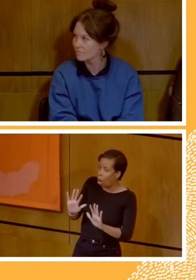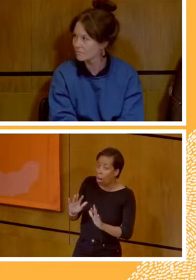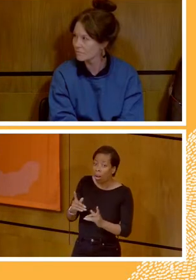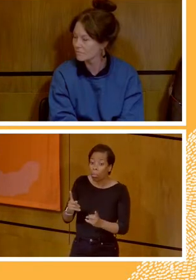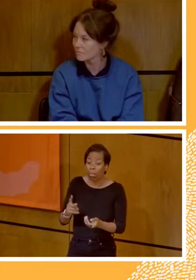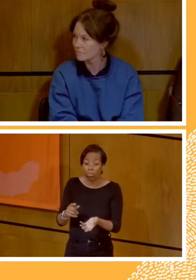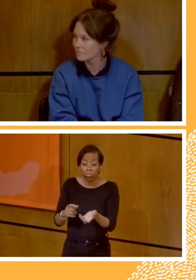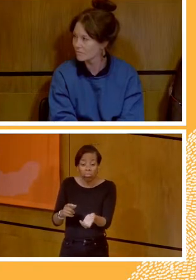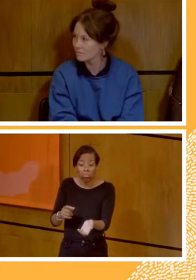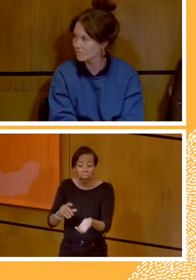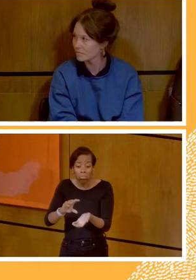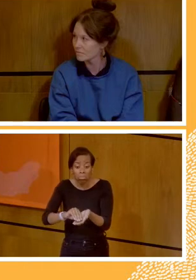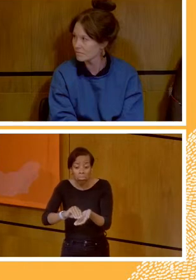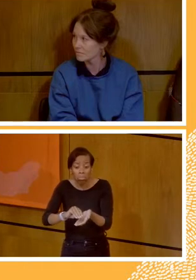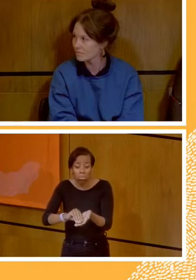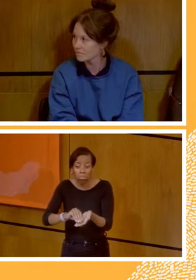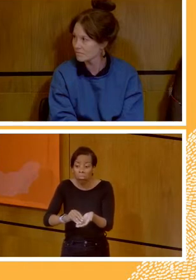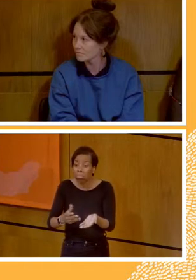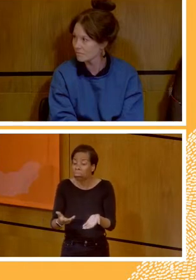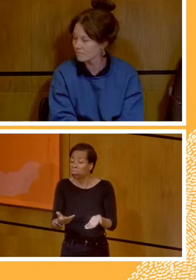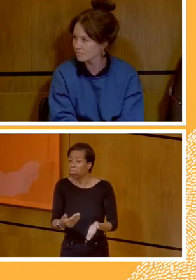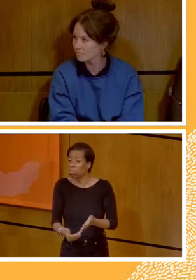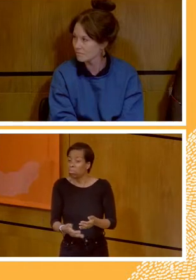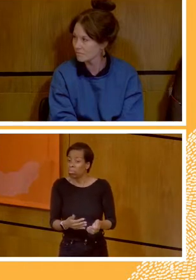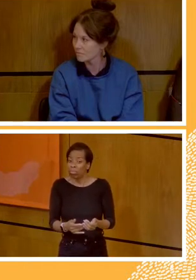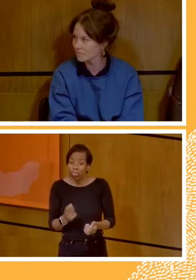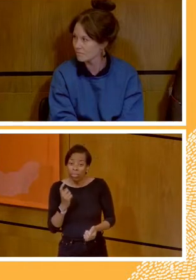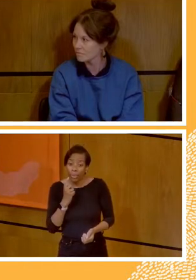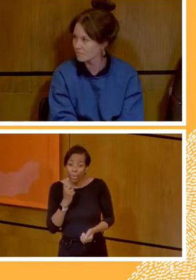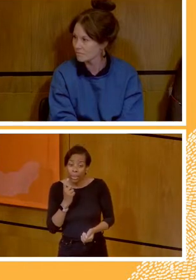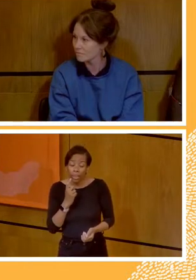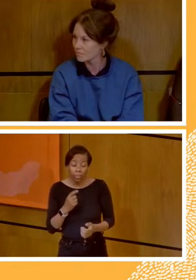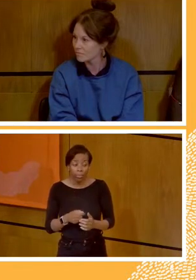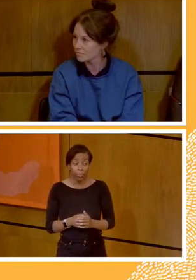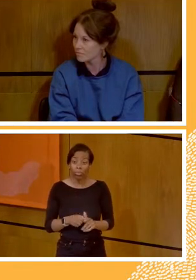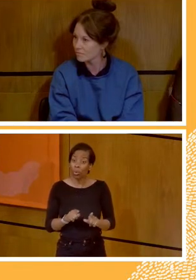deep cross-cultural level in its reception.